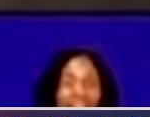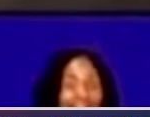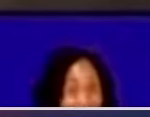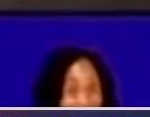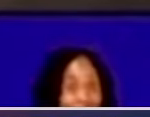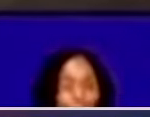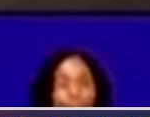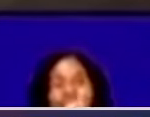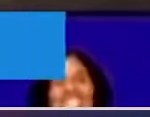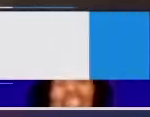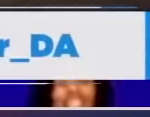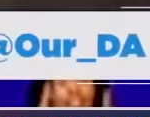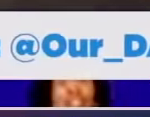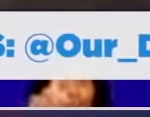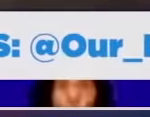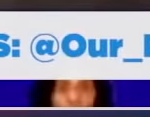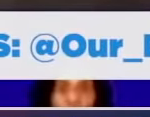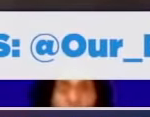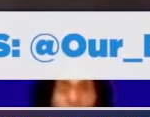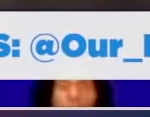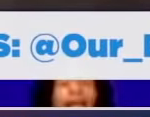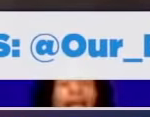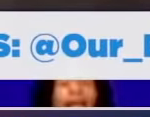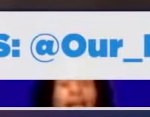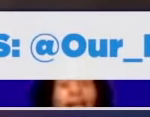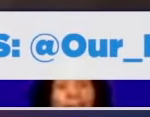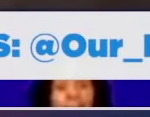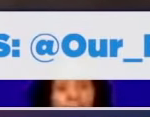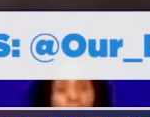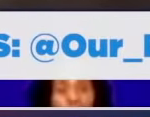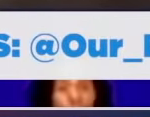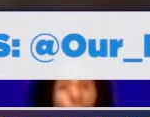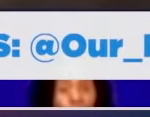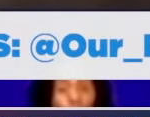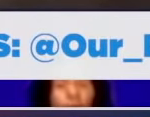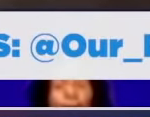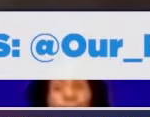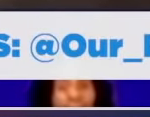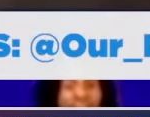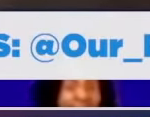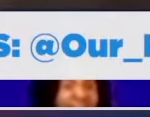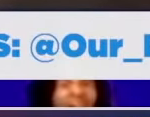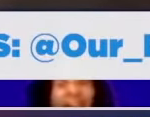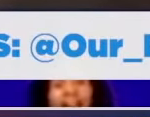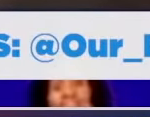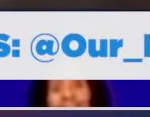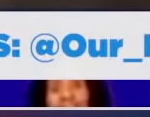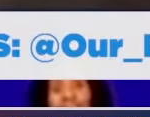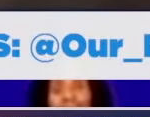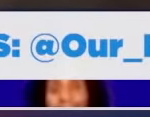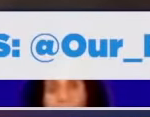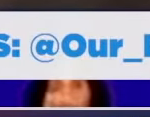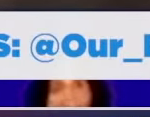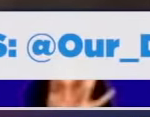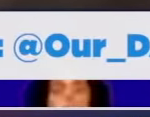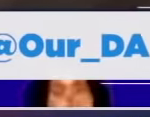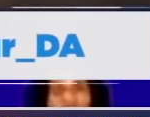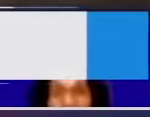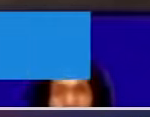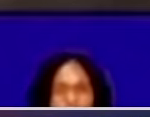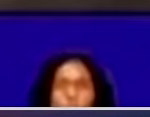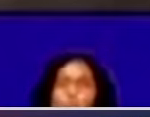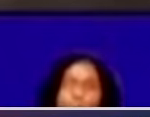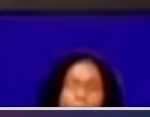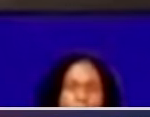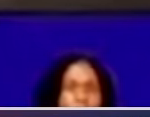difference. Cape Town Mayor Jordan Hill-Lewis has promised to make Cape Town the most business-friendly city on the continent and